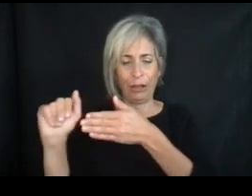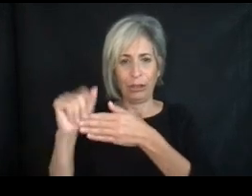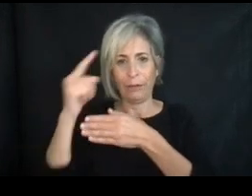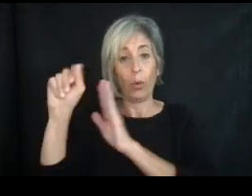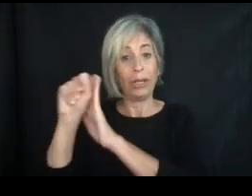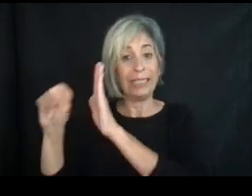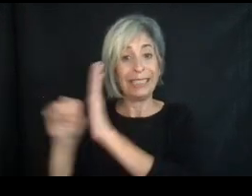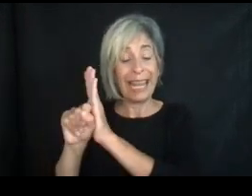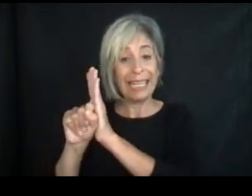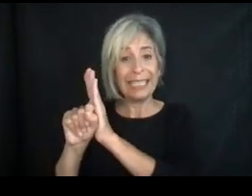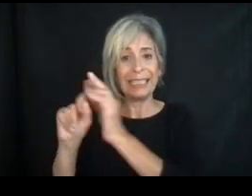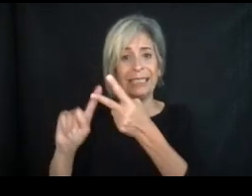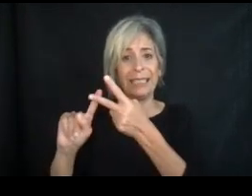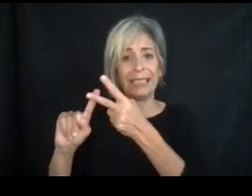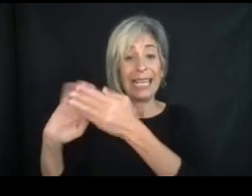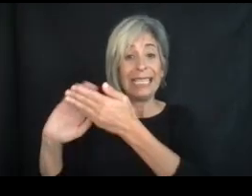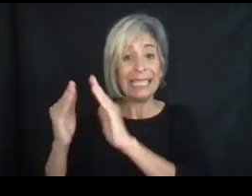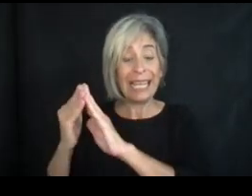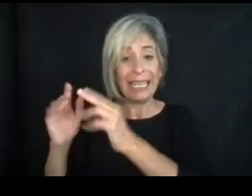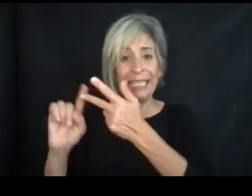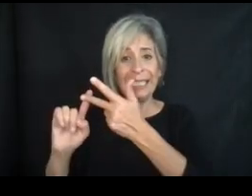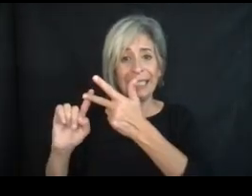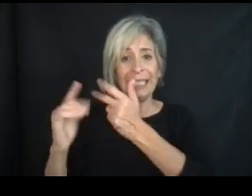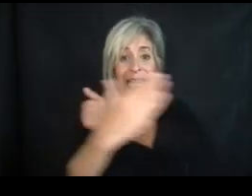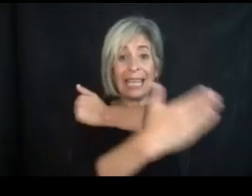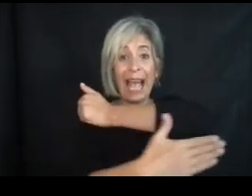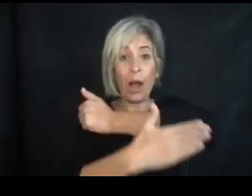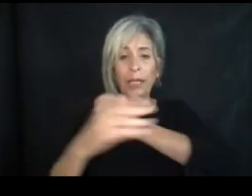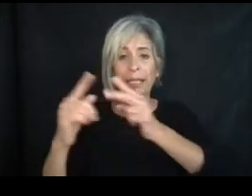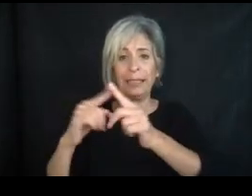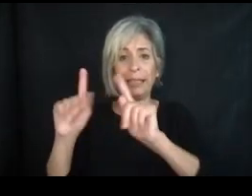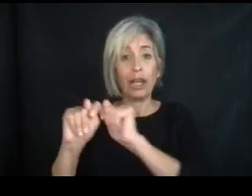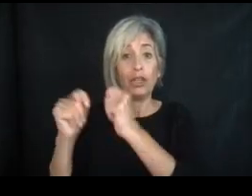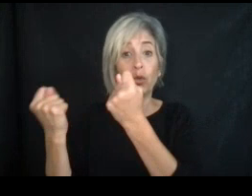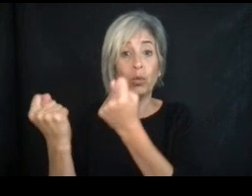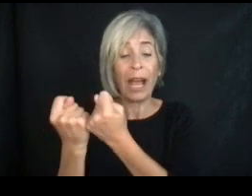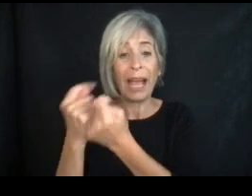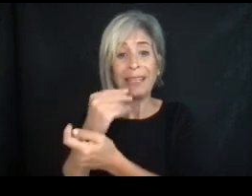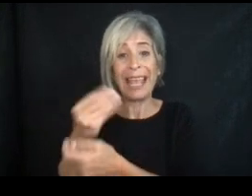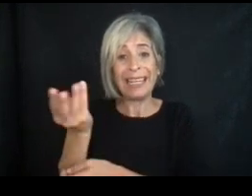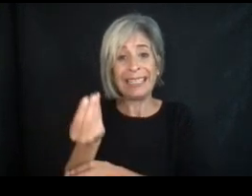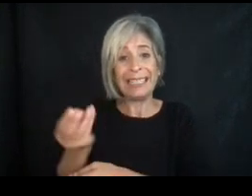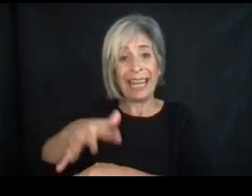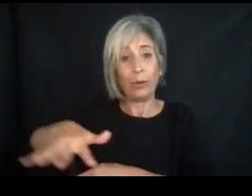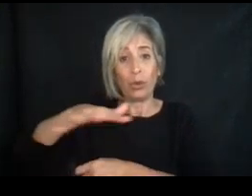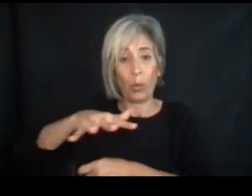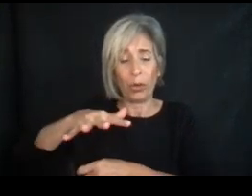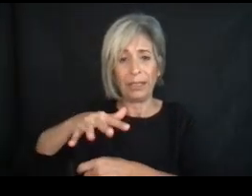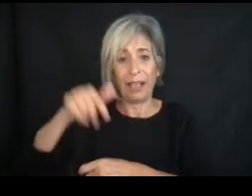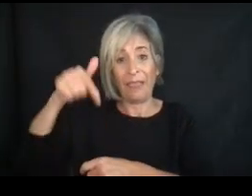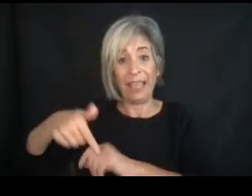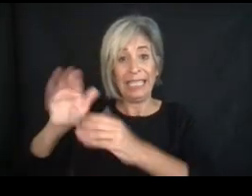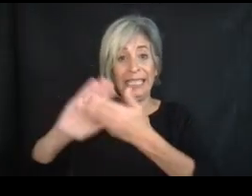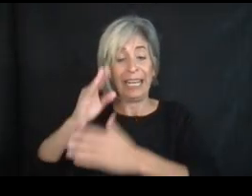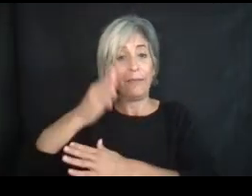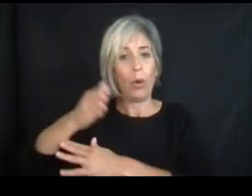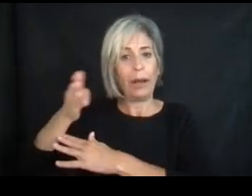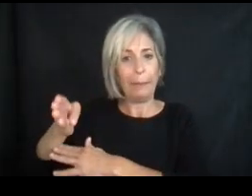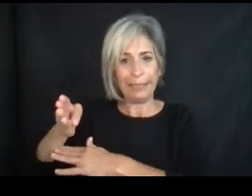states, municipalities, counties, tribes, and territories. The city of Boynton Beach, which is